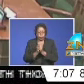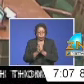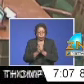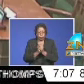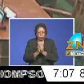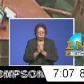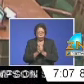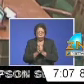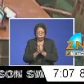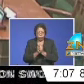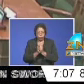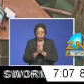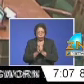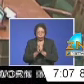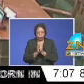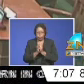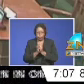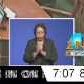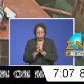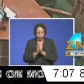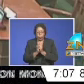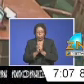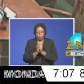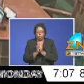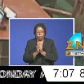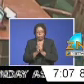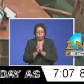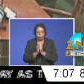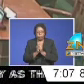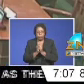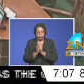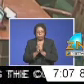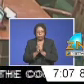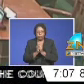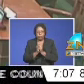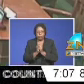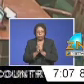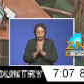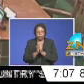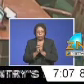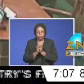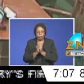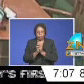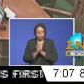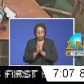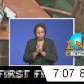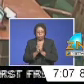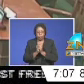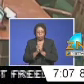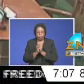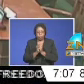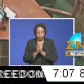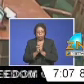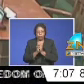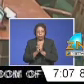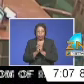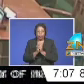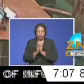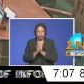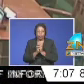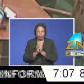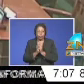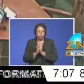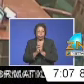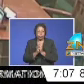in a discussion with the Honourable Member for Killarney, Prime Minister of the Commonwealth